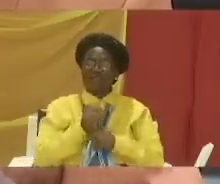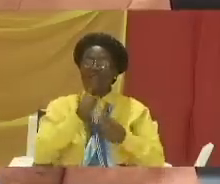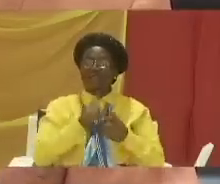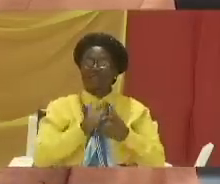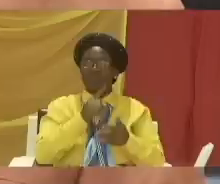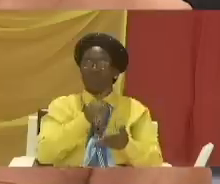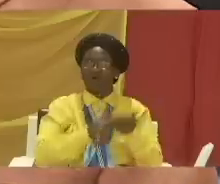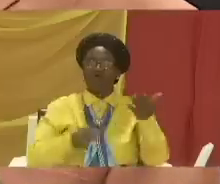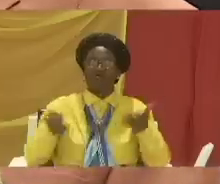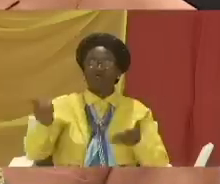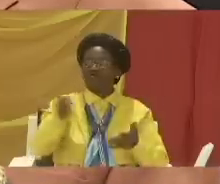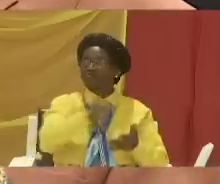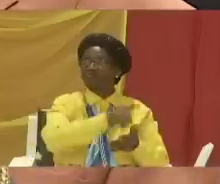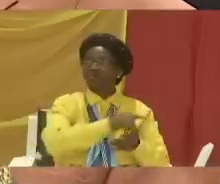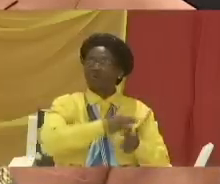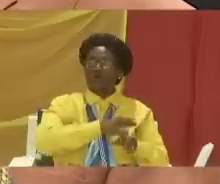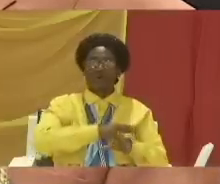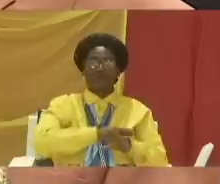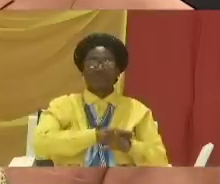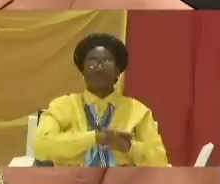deserve.